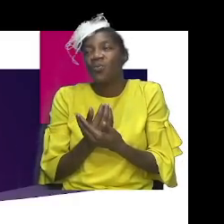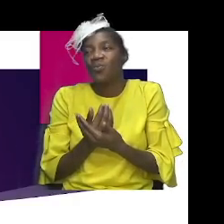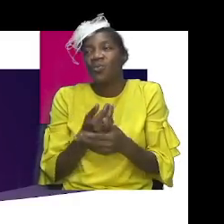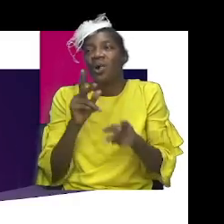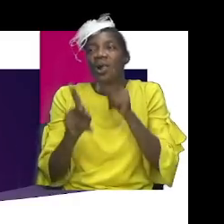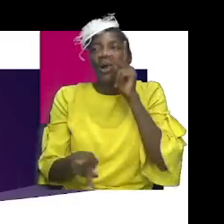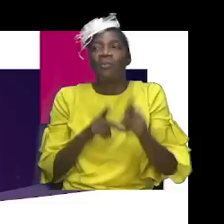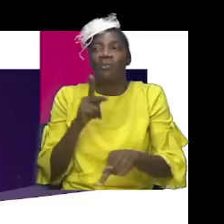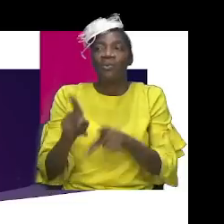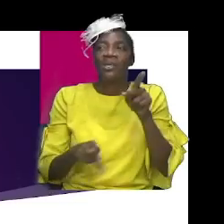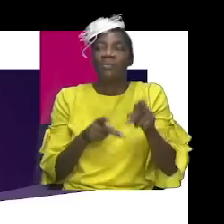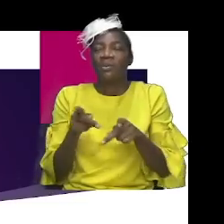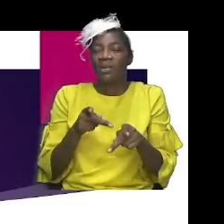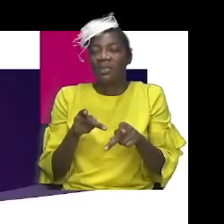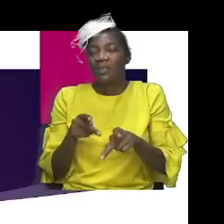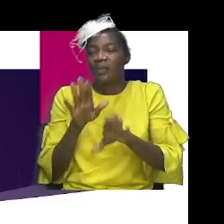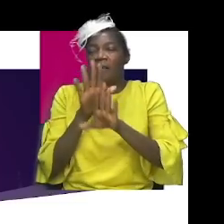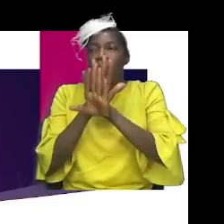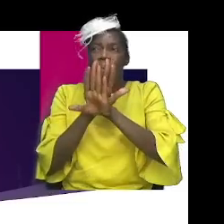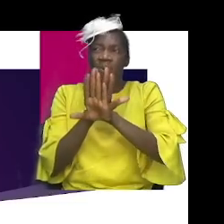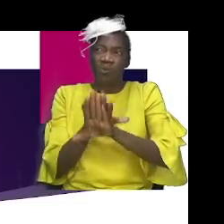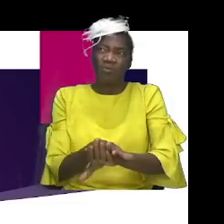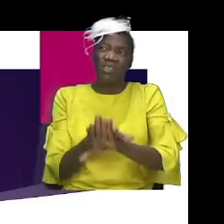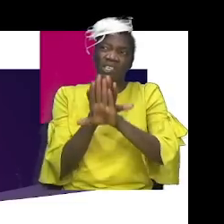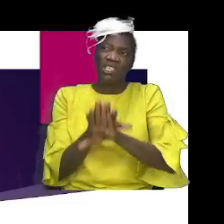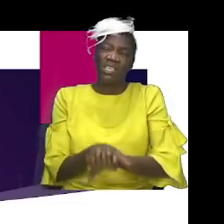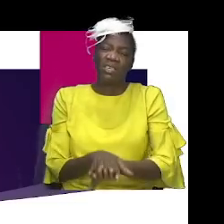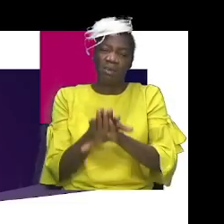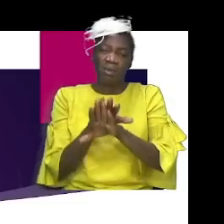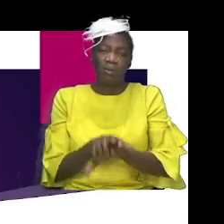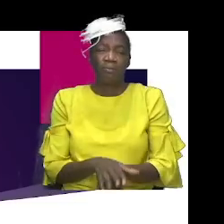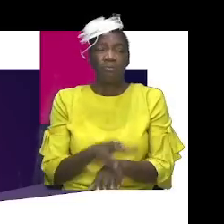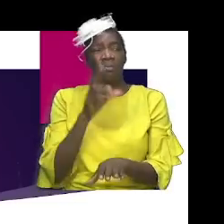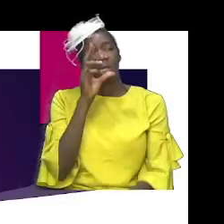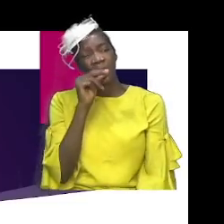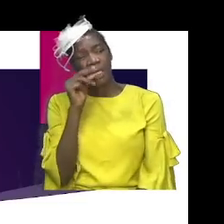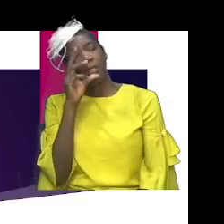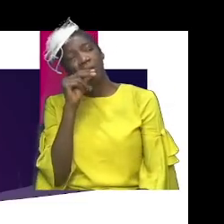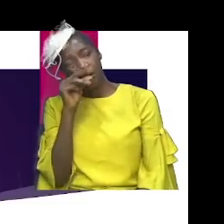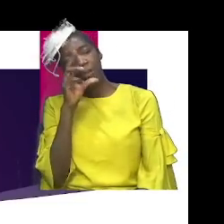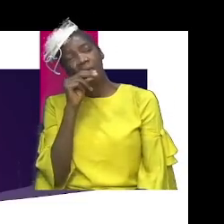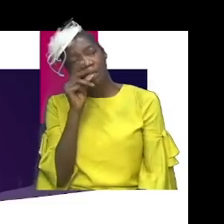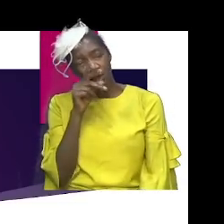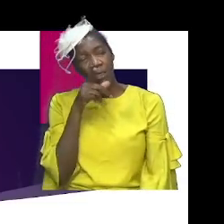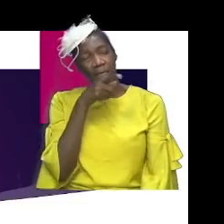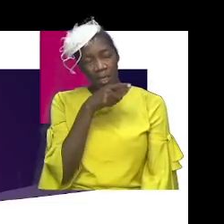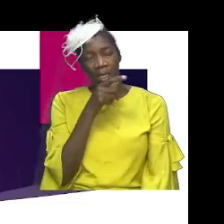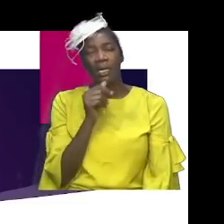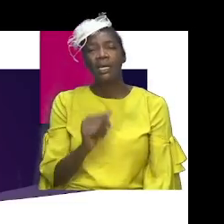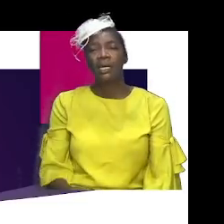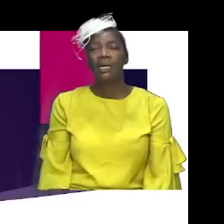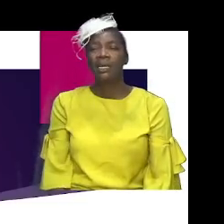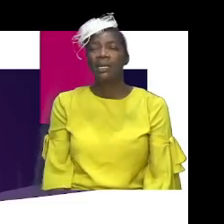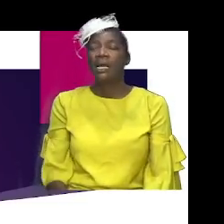were constantly being criticized, unfairly criticized, some folks who were misunderstood